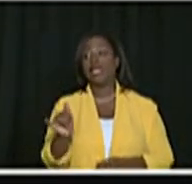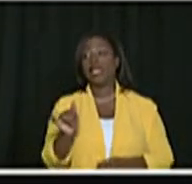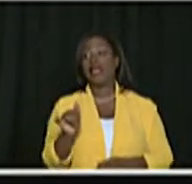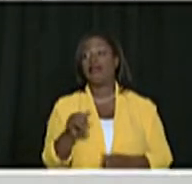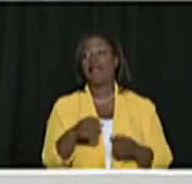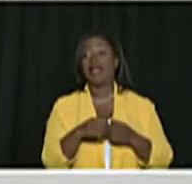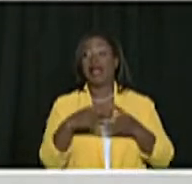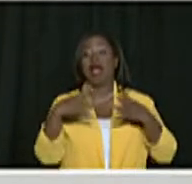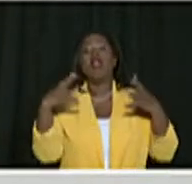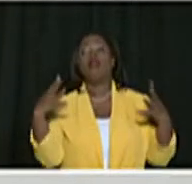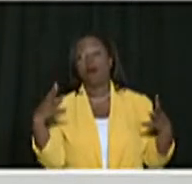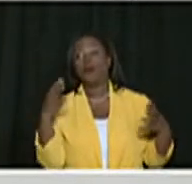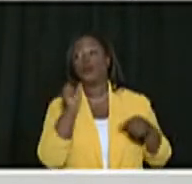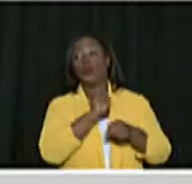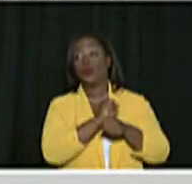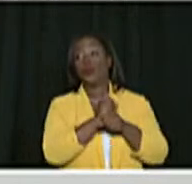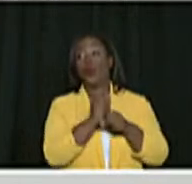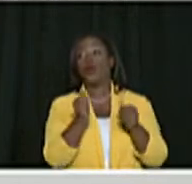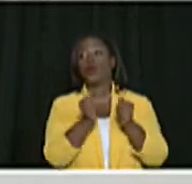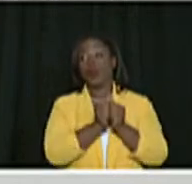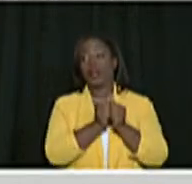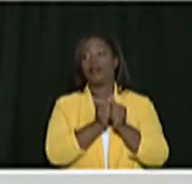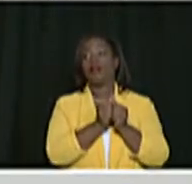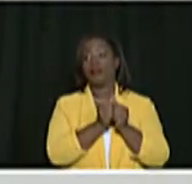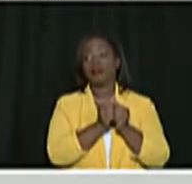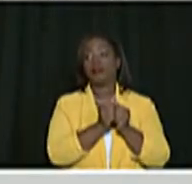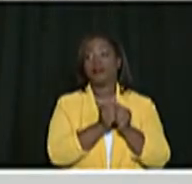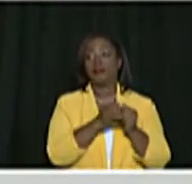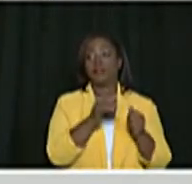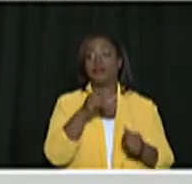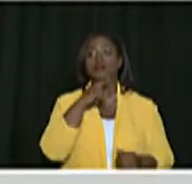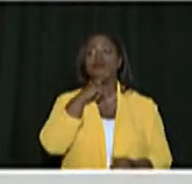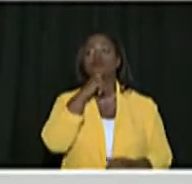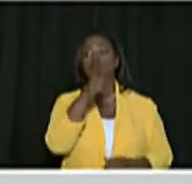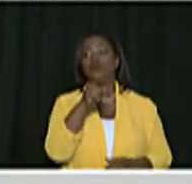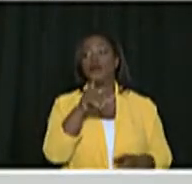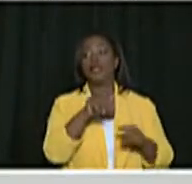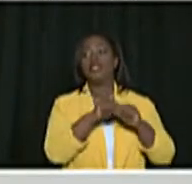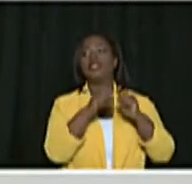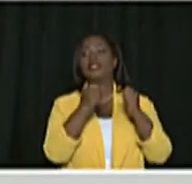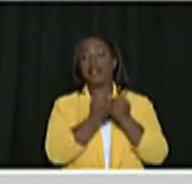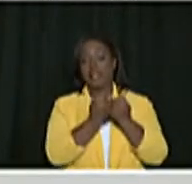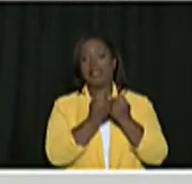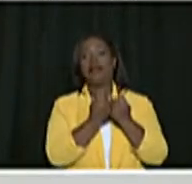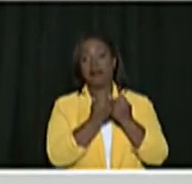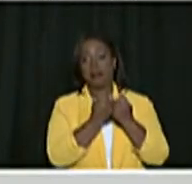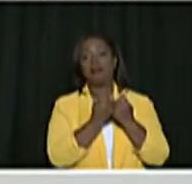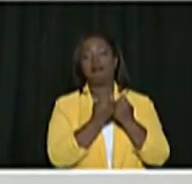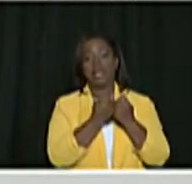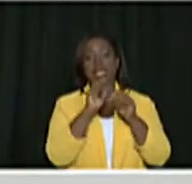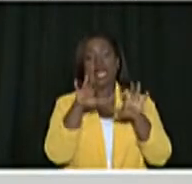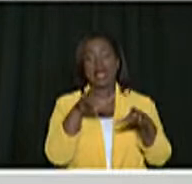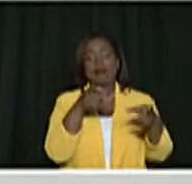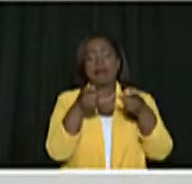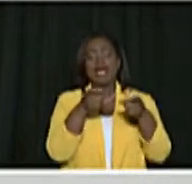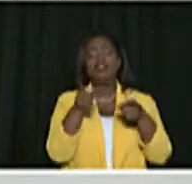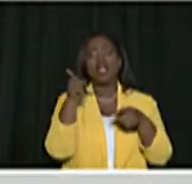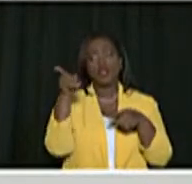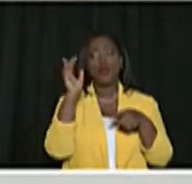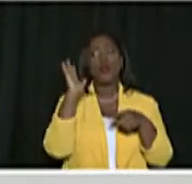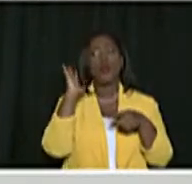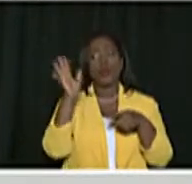to contend with, but we're sure the team at the CPFSA is up to the task, and you will play your part, and the